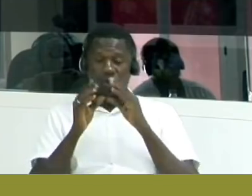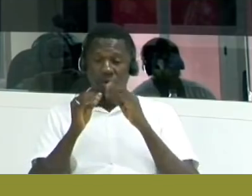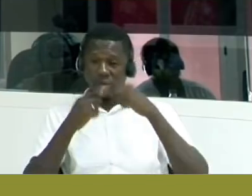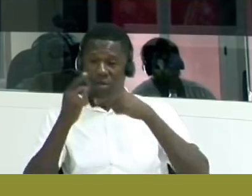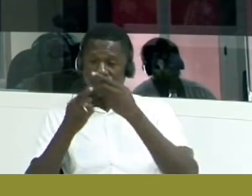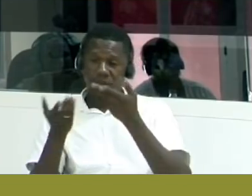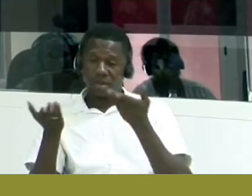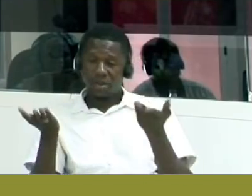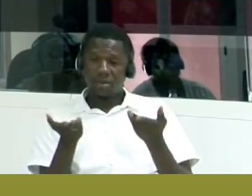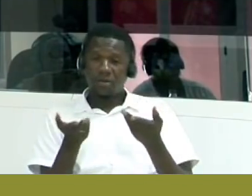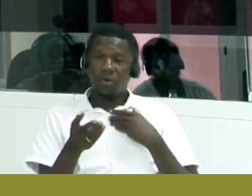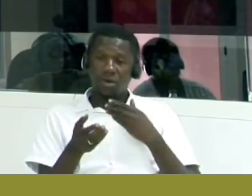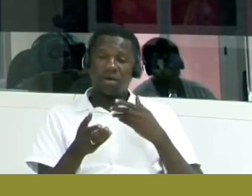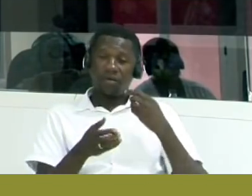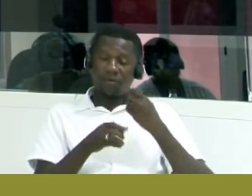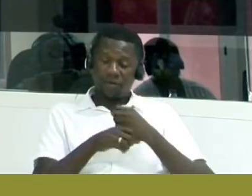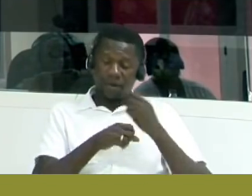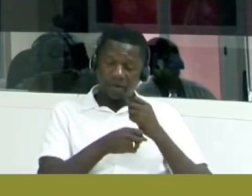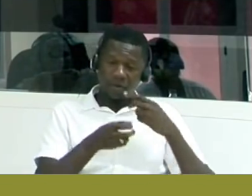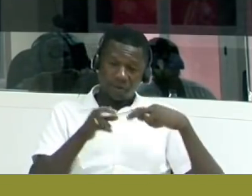of establishing the record.